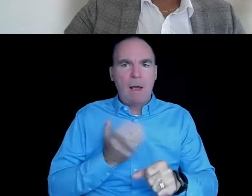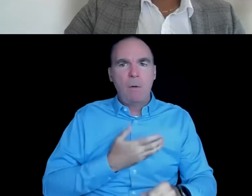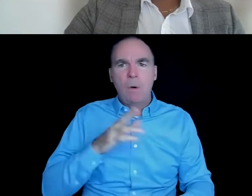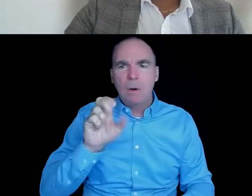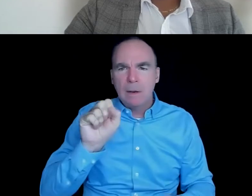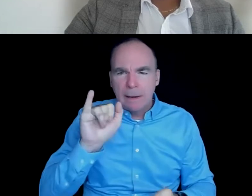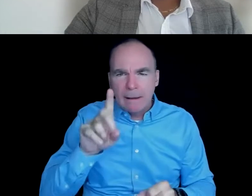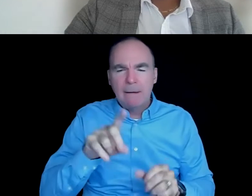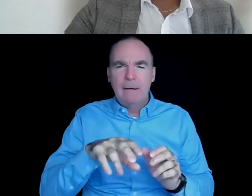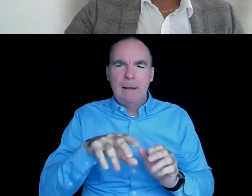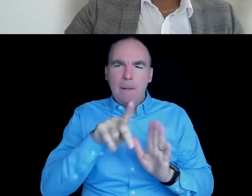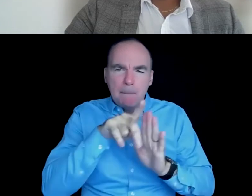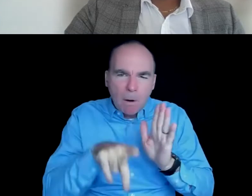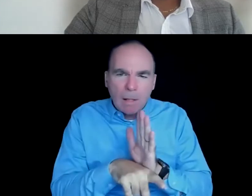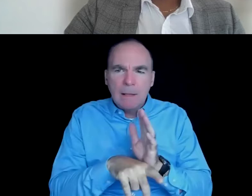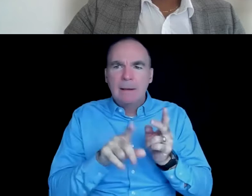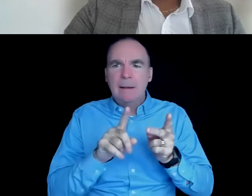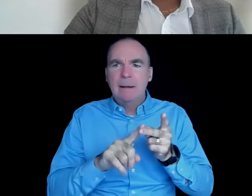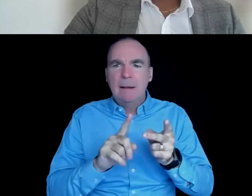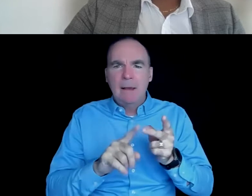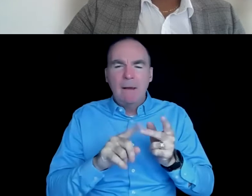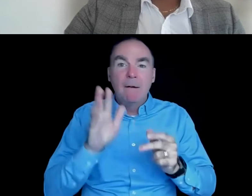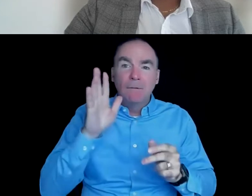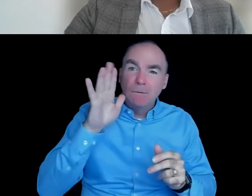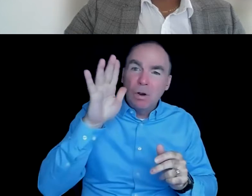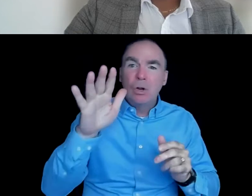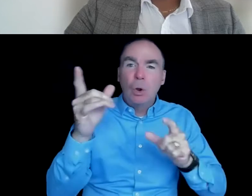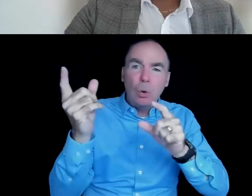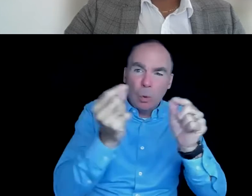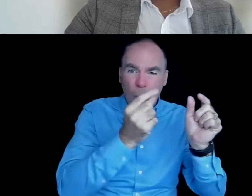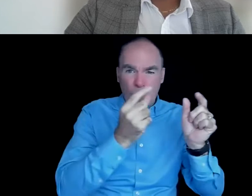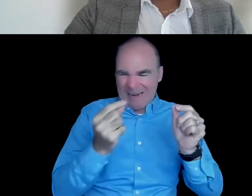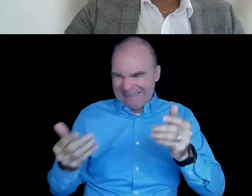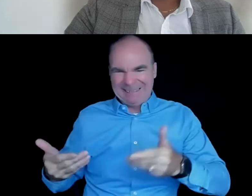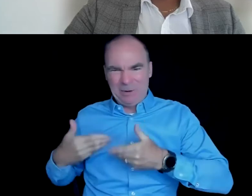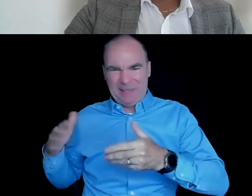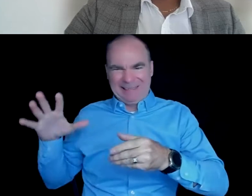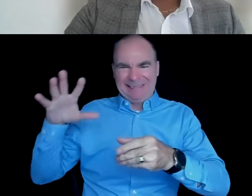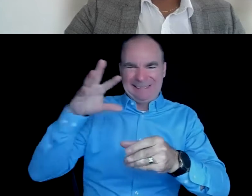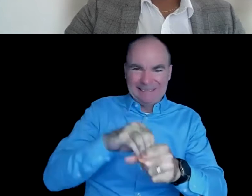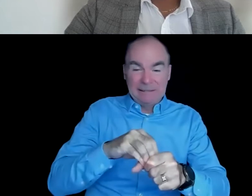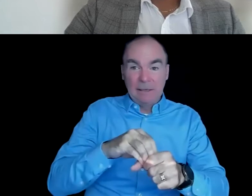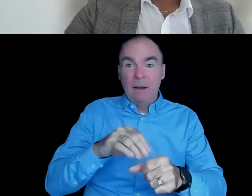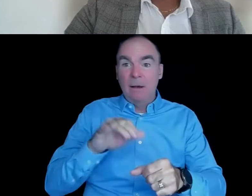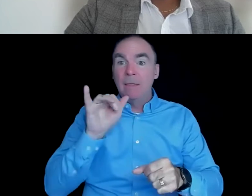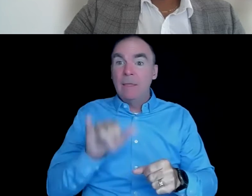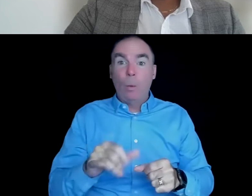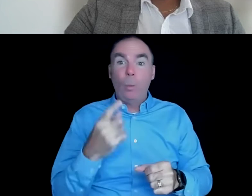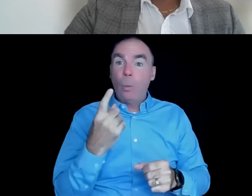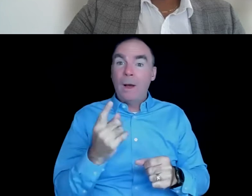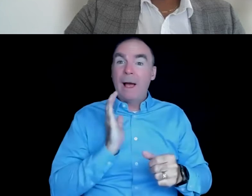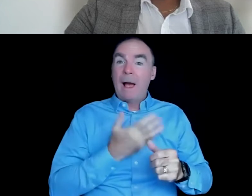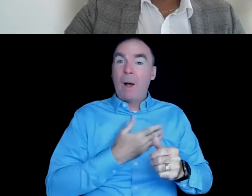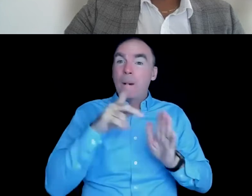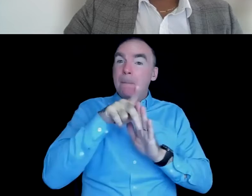agency-wide investments. I hope everyone checks that policy out. And one of the guiding principles there is to strengthen intergenerational approaches